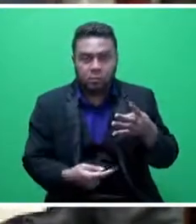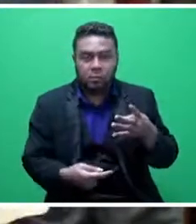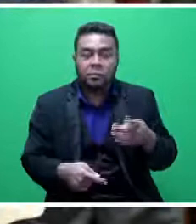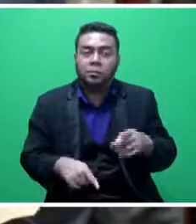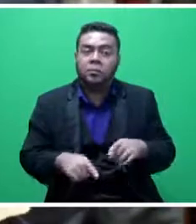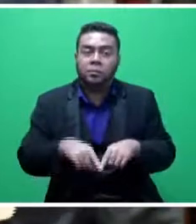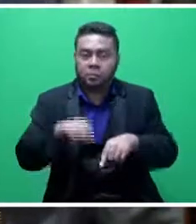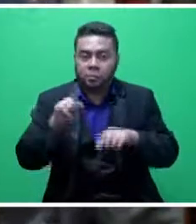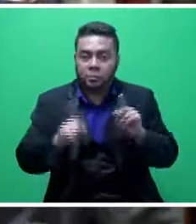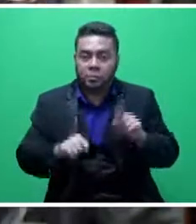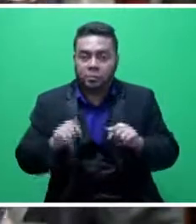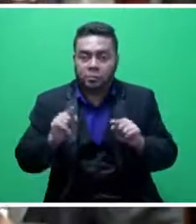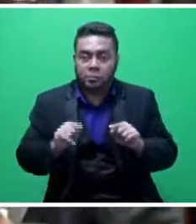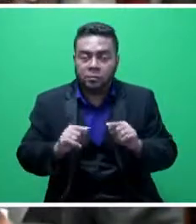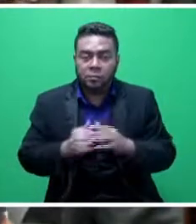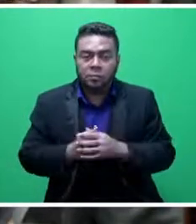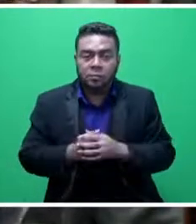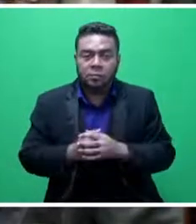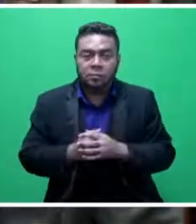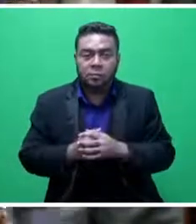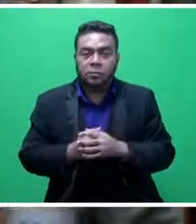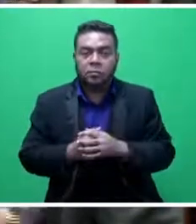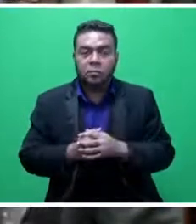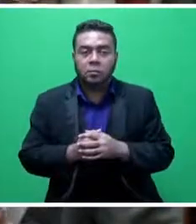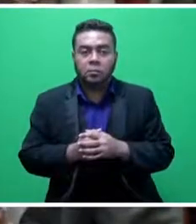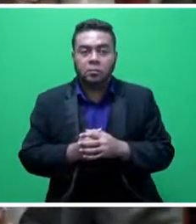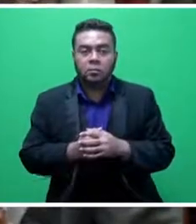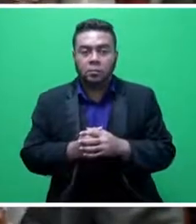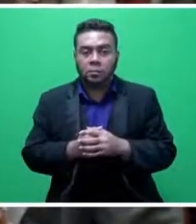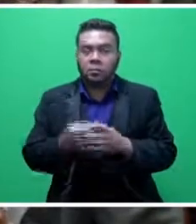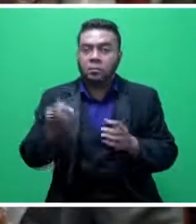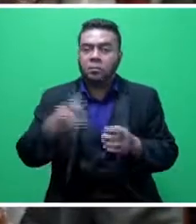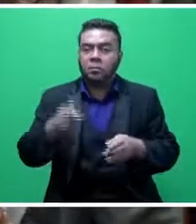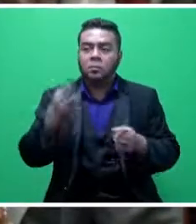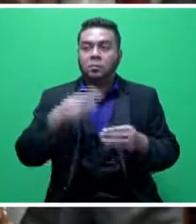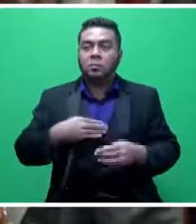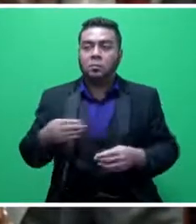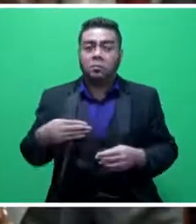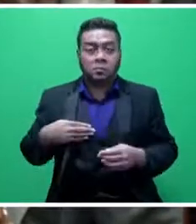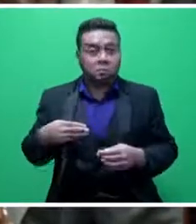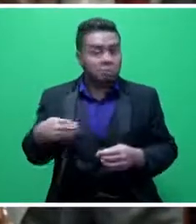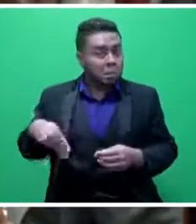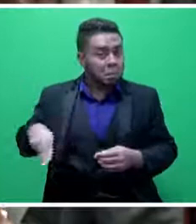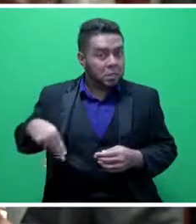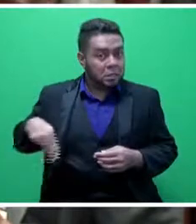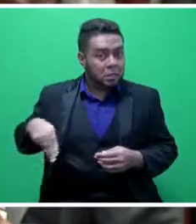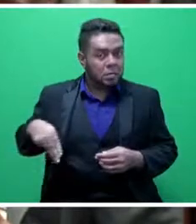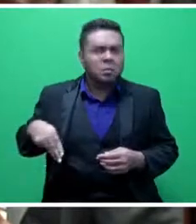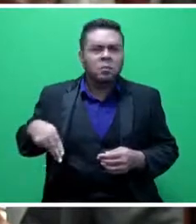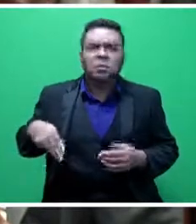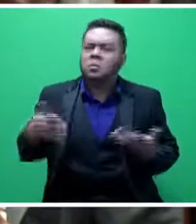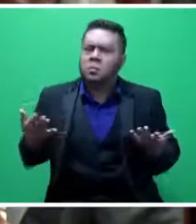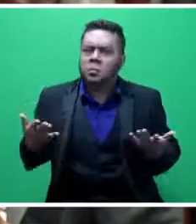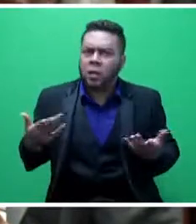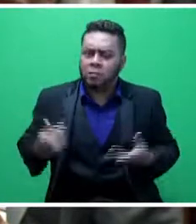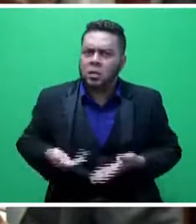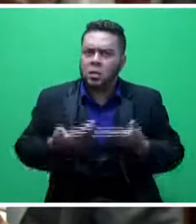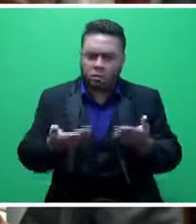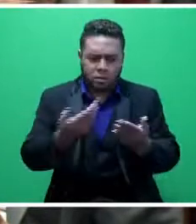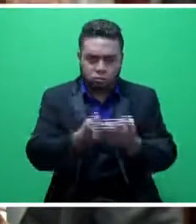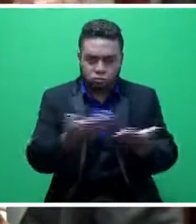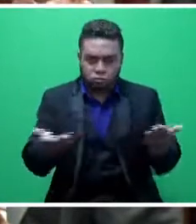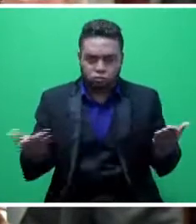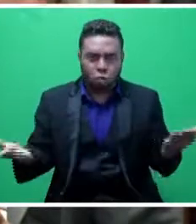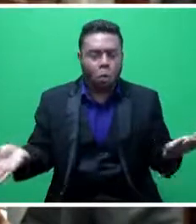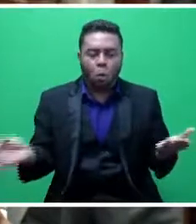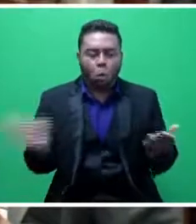tariff line items, Mr. Speaker, sir, and the members would have been given the amended tariff structures where you've seen